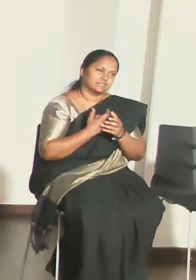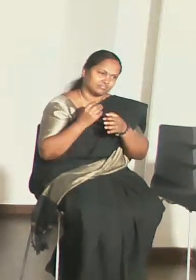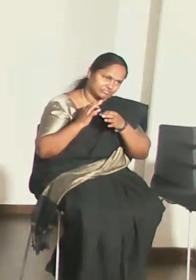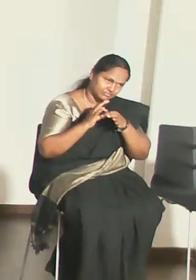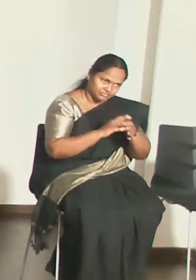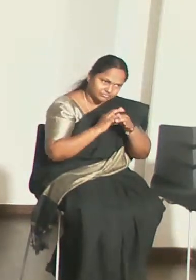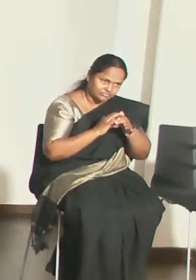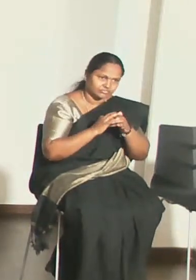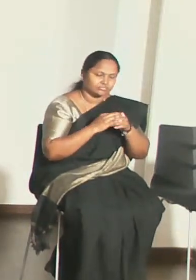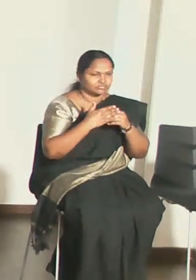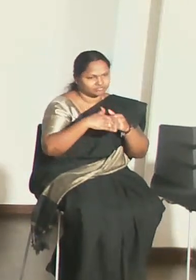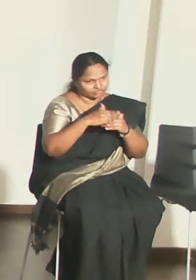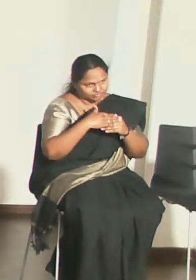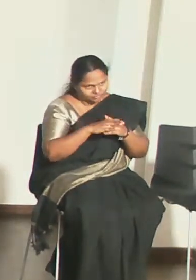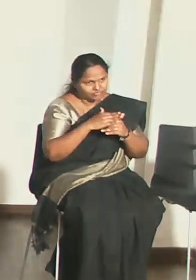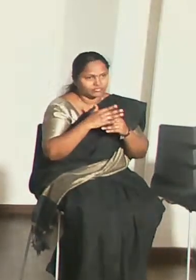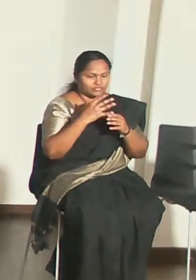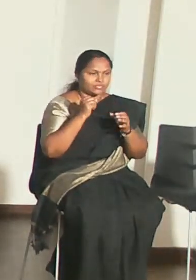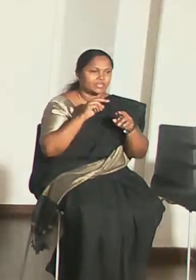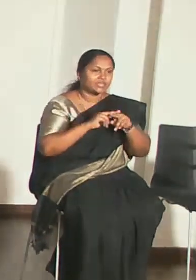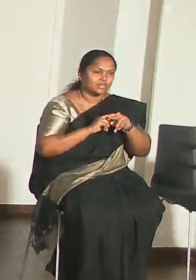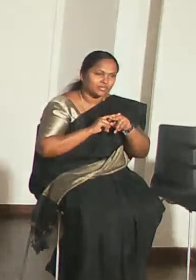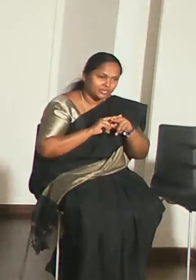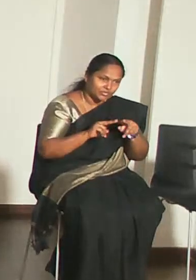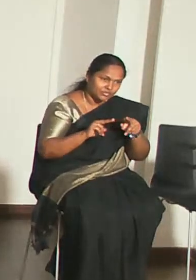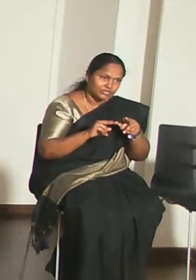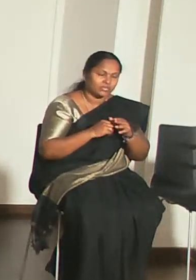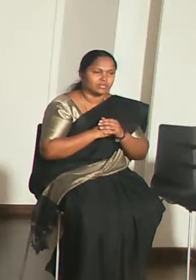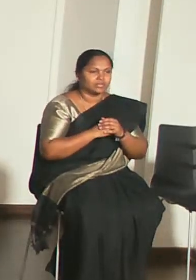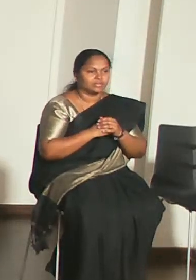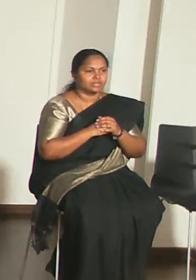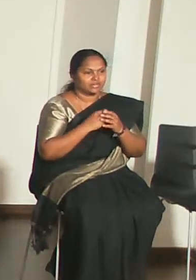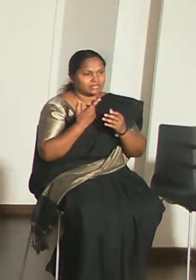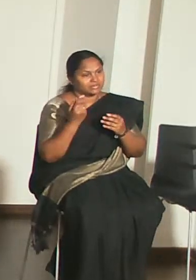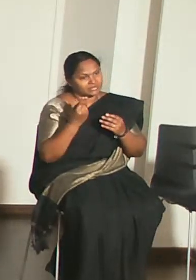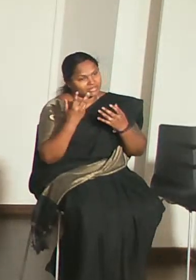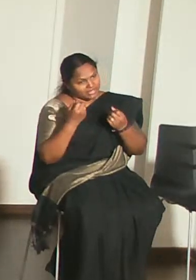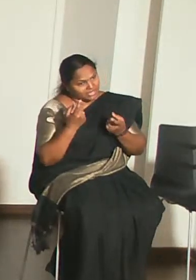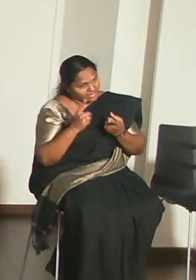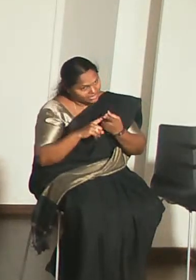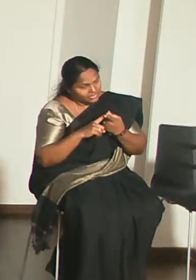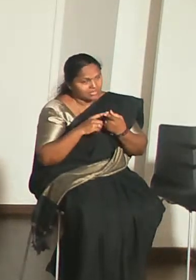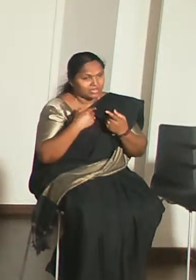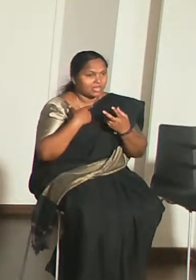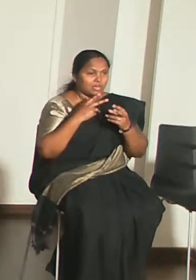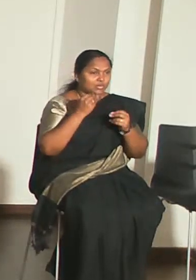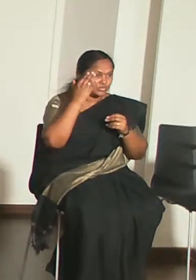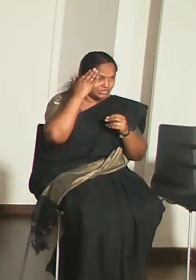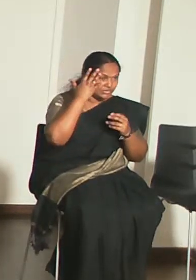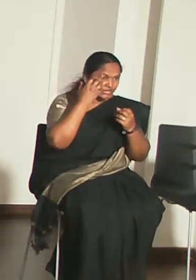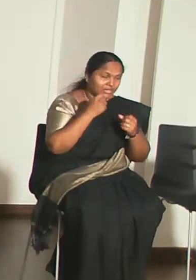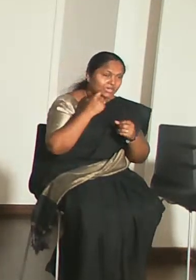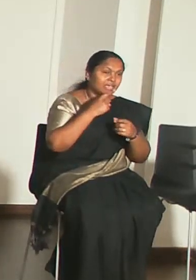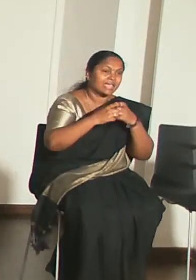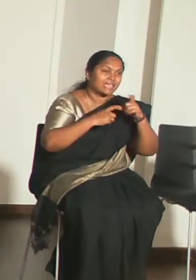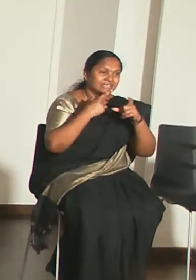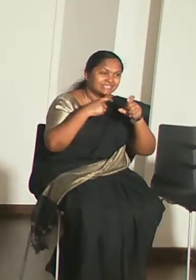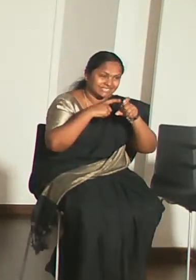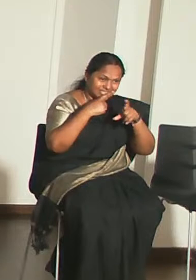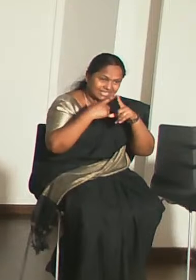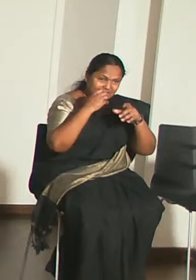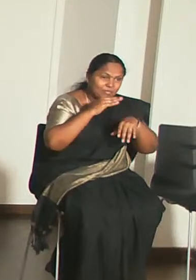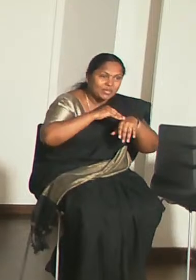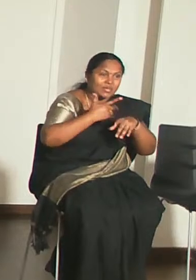engaged, nuanced, insightful critique happens. And I don't think even the exhibition we had, which is